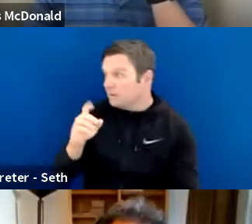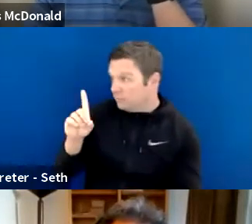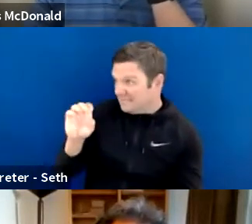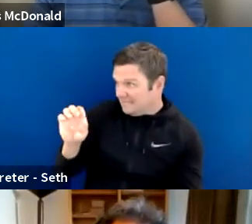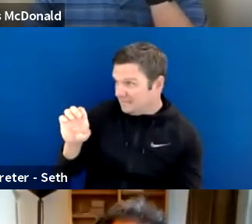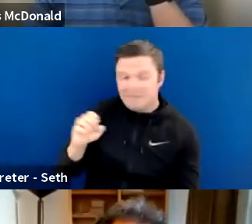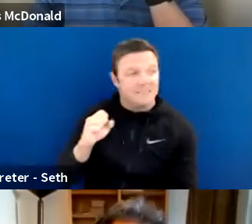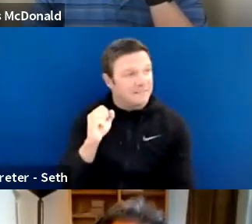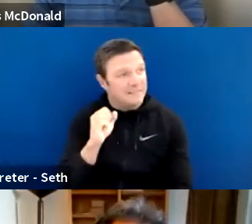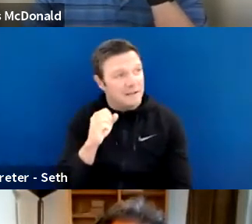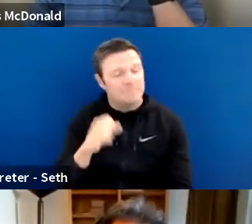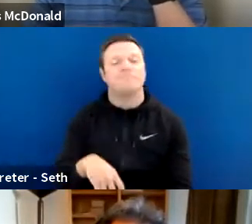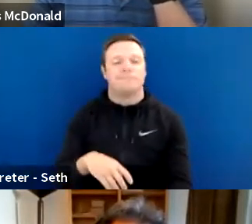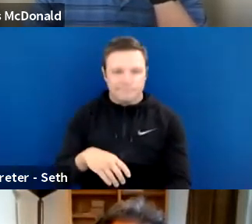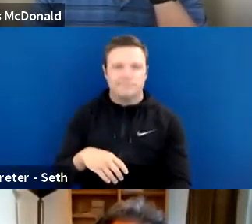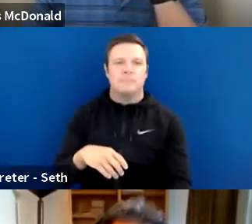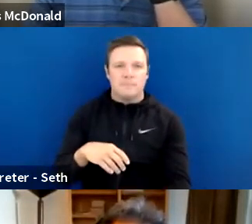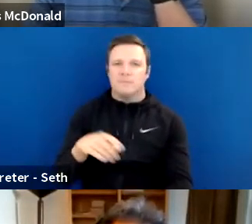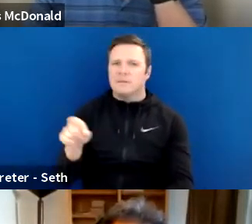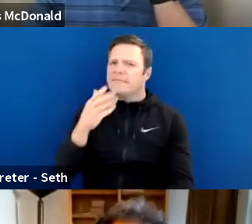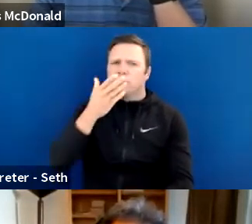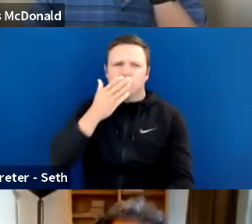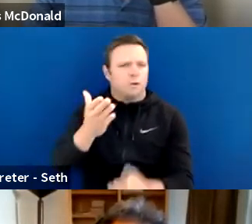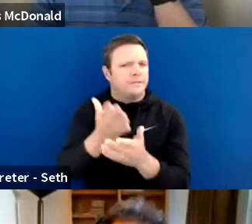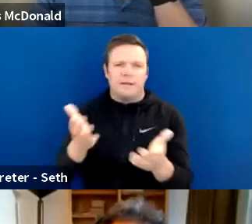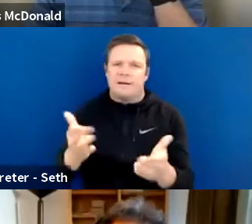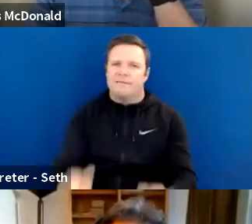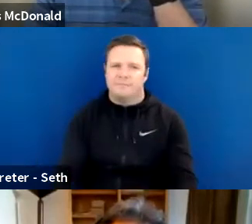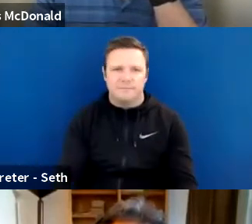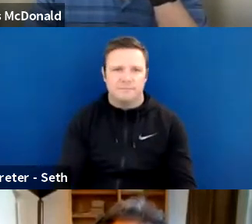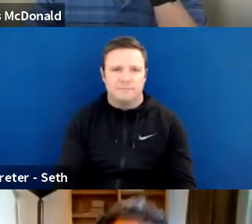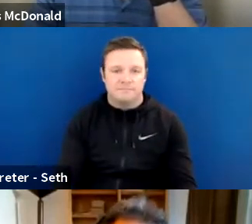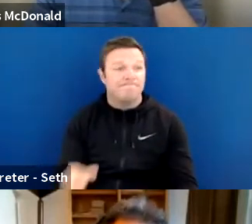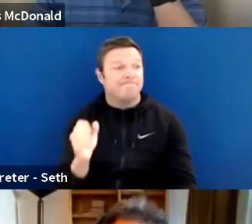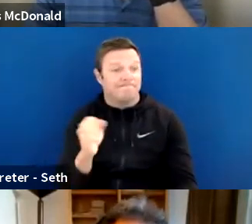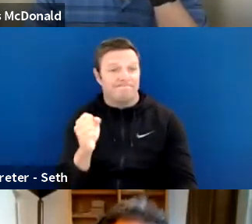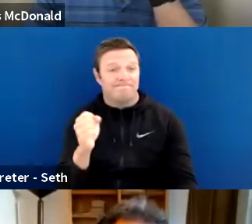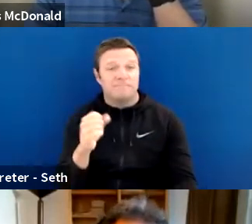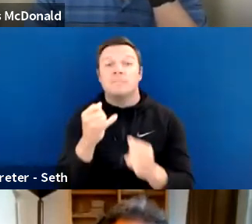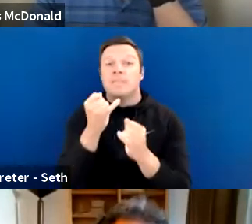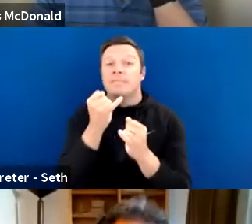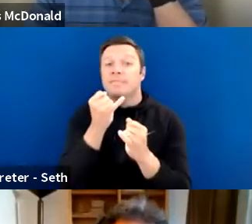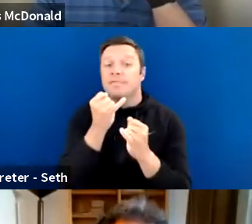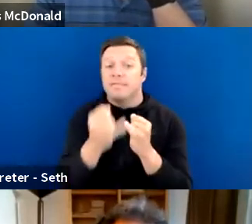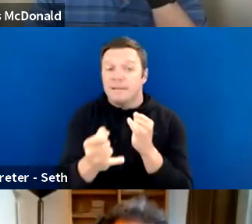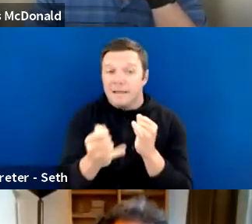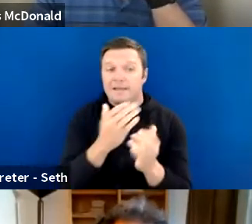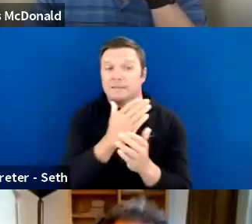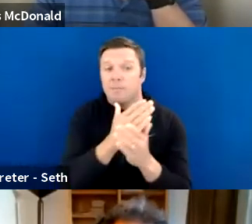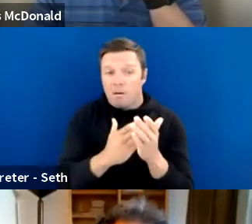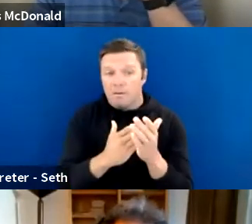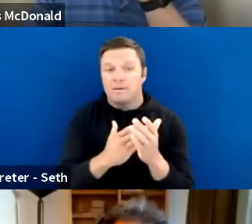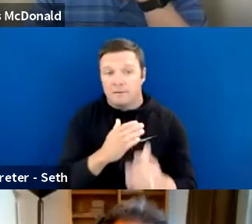Yeah. Yeah, there was good stuff there. Yeah, so the last part of that,